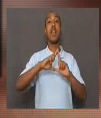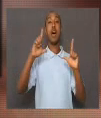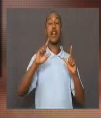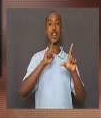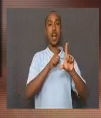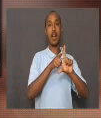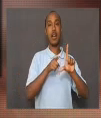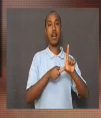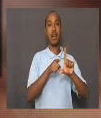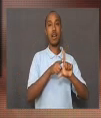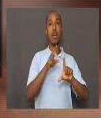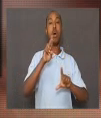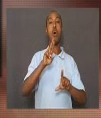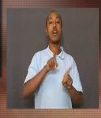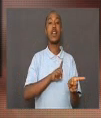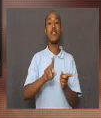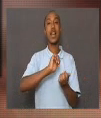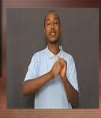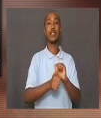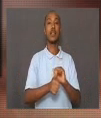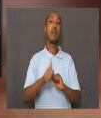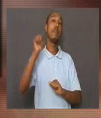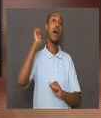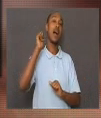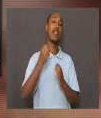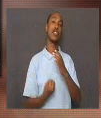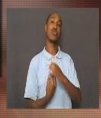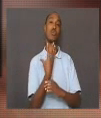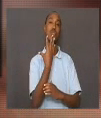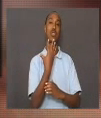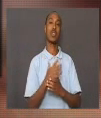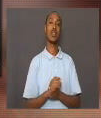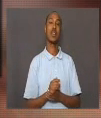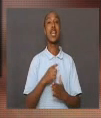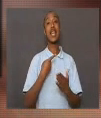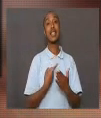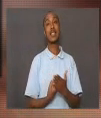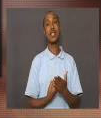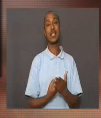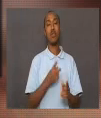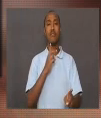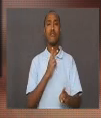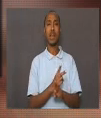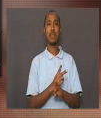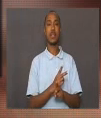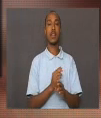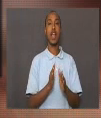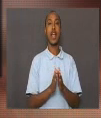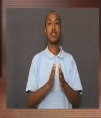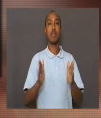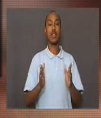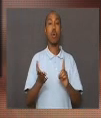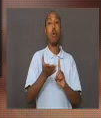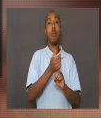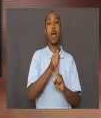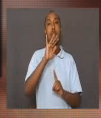angle or deflected back at the source. This confirmed that the space